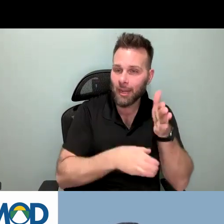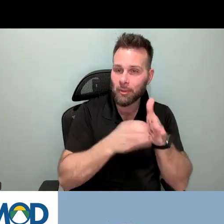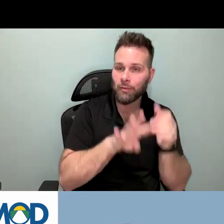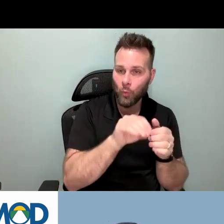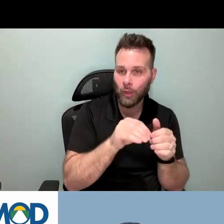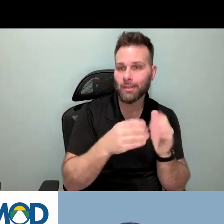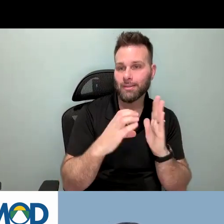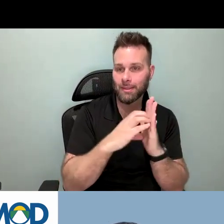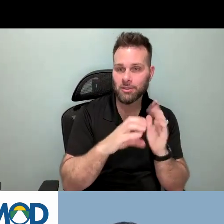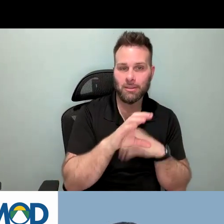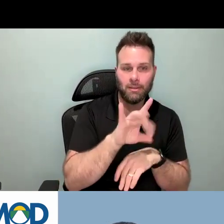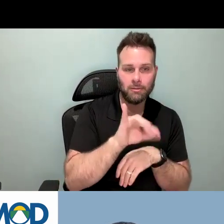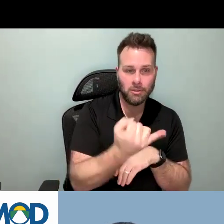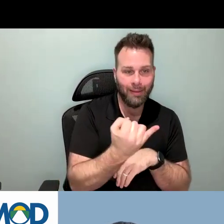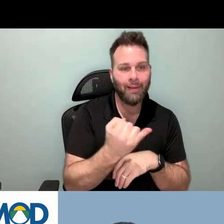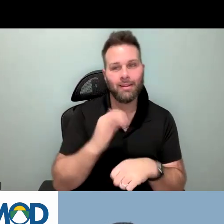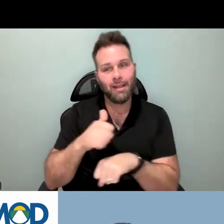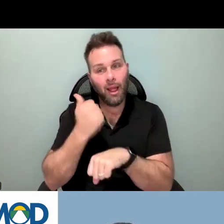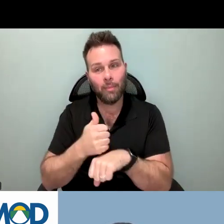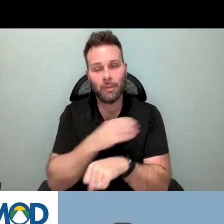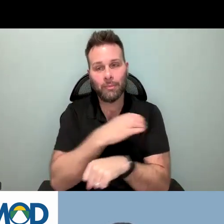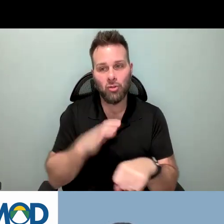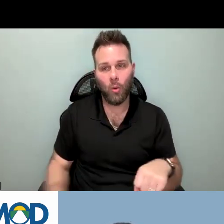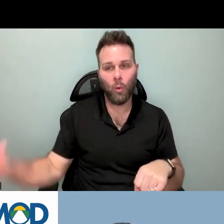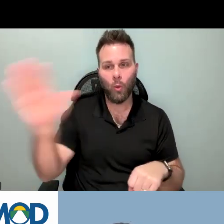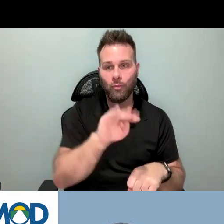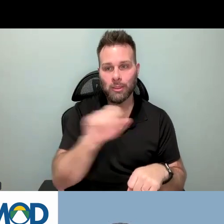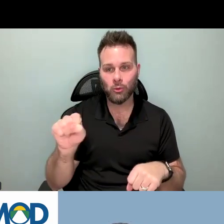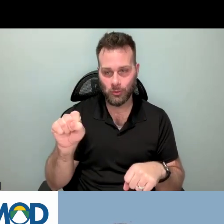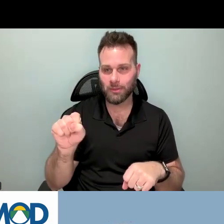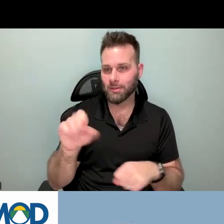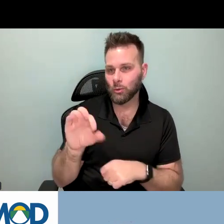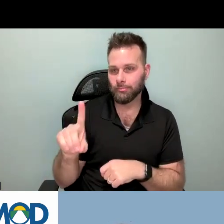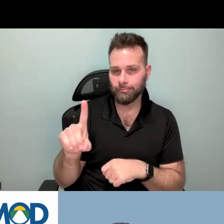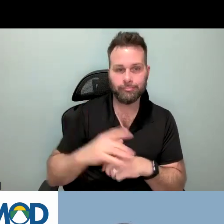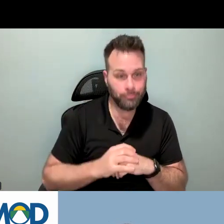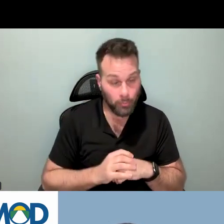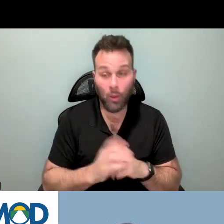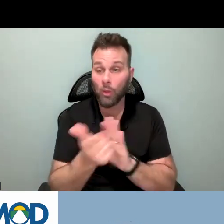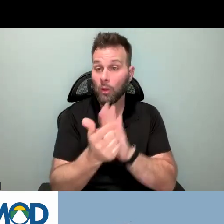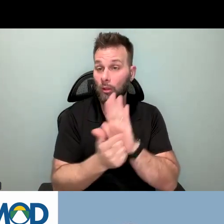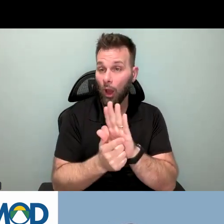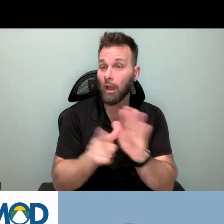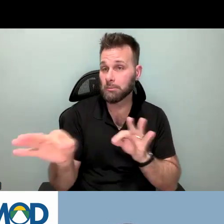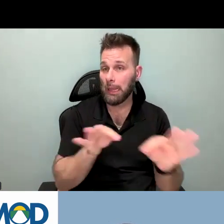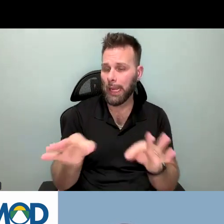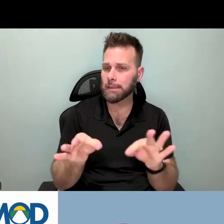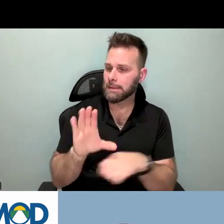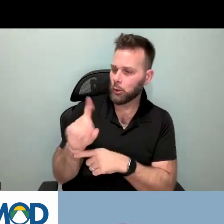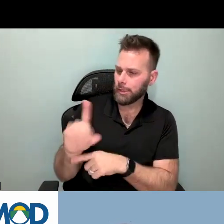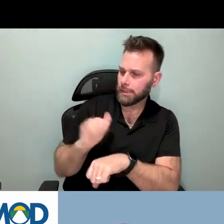for establishing commissions on disabilities across Massachusetts. This law outlines the process for setting up a